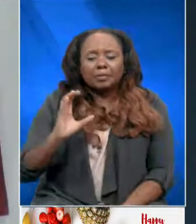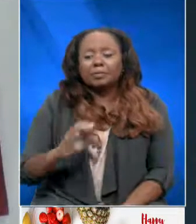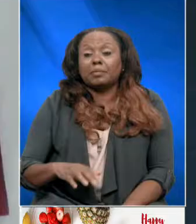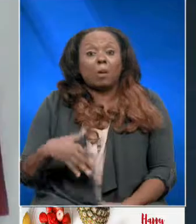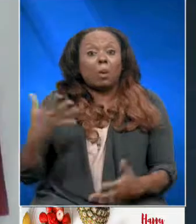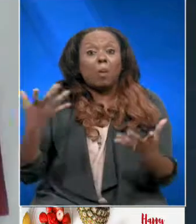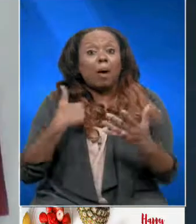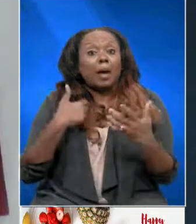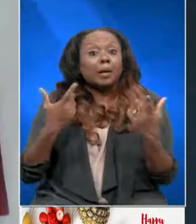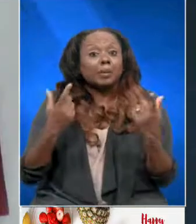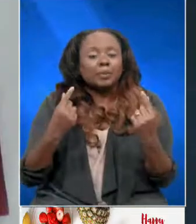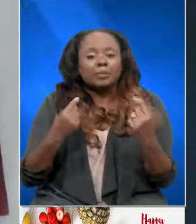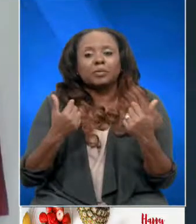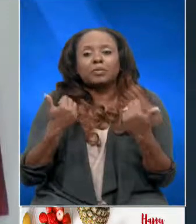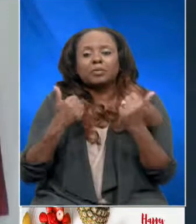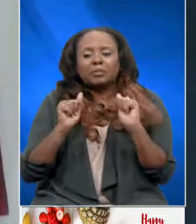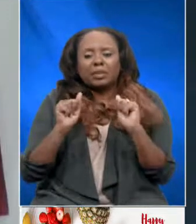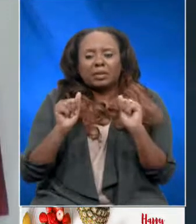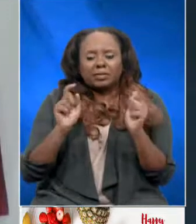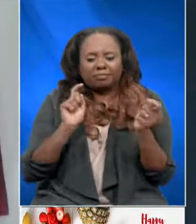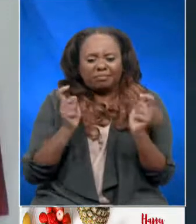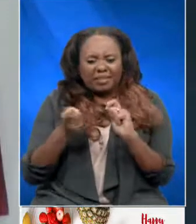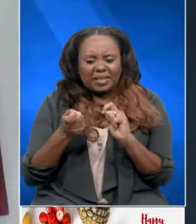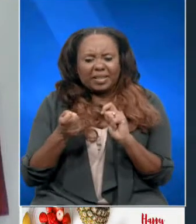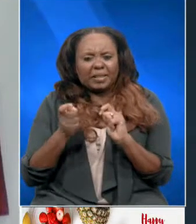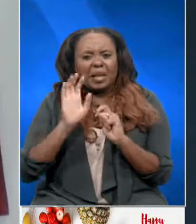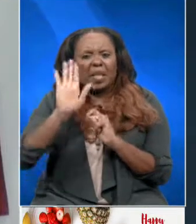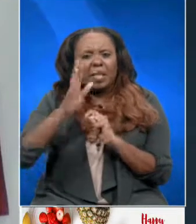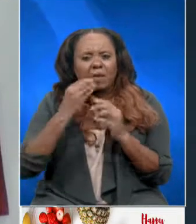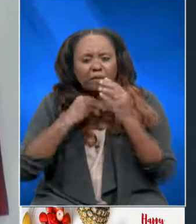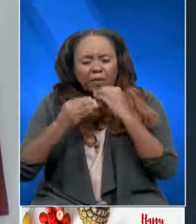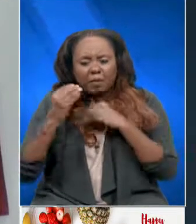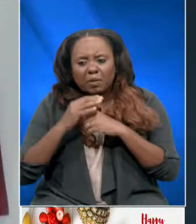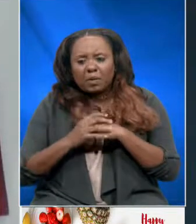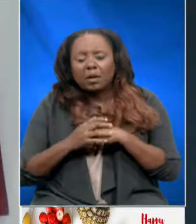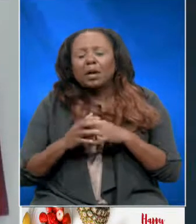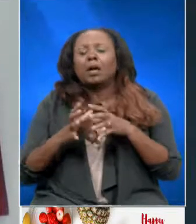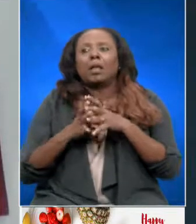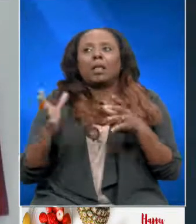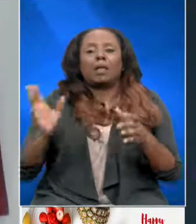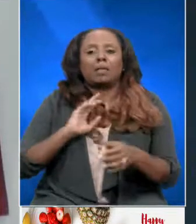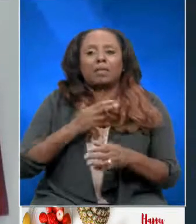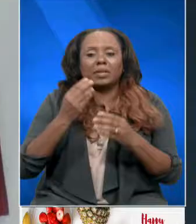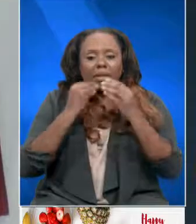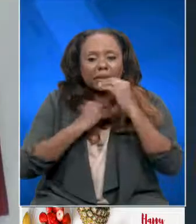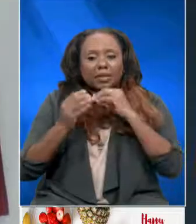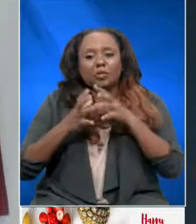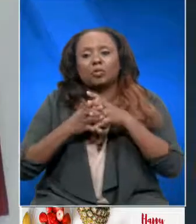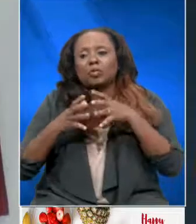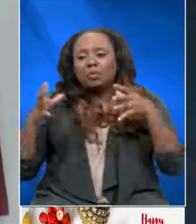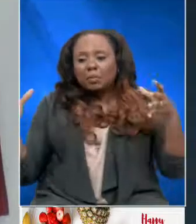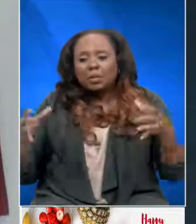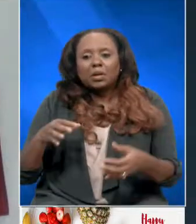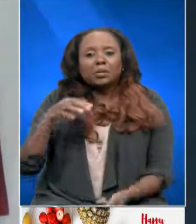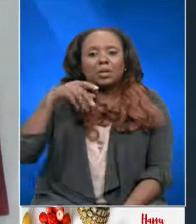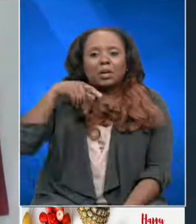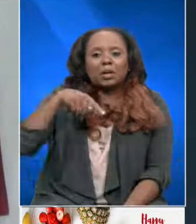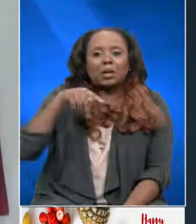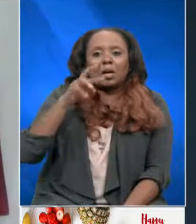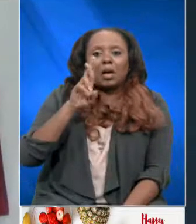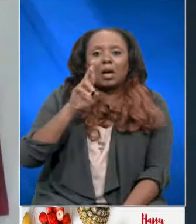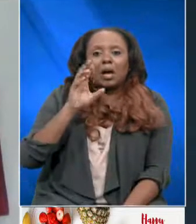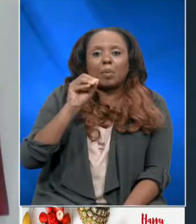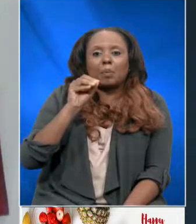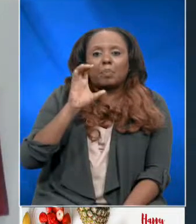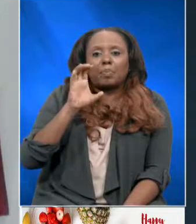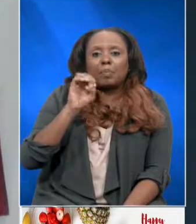to reorganize their diet. I focus a lot on processed meats because a lot of us consume high amounts of processed meats. I try to get people